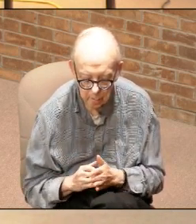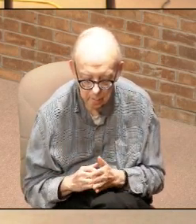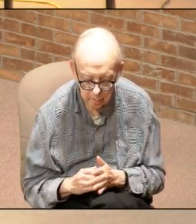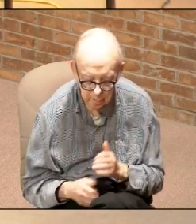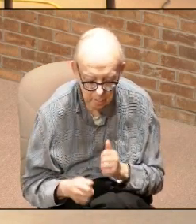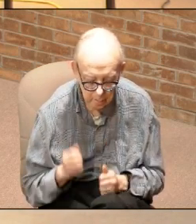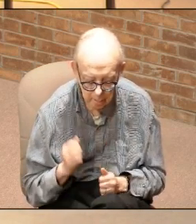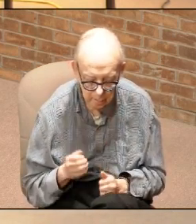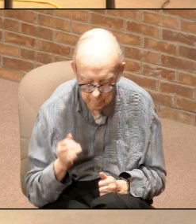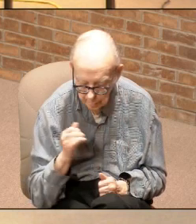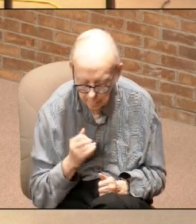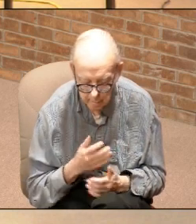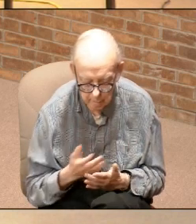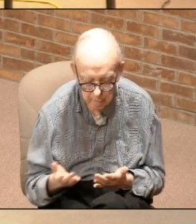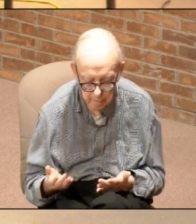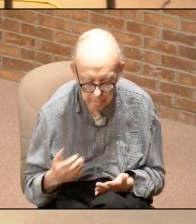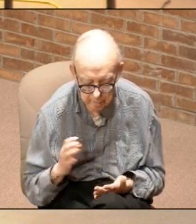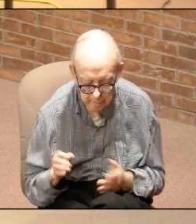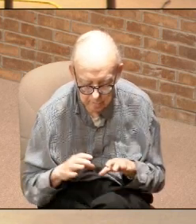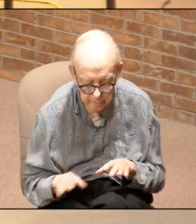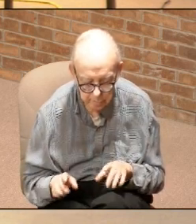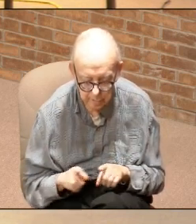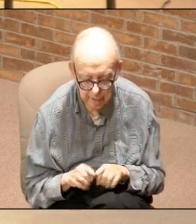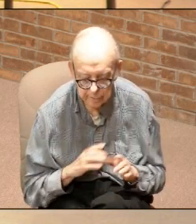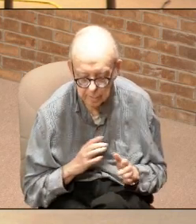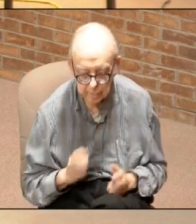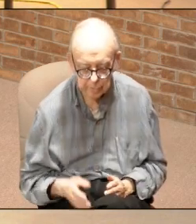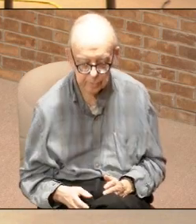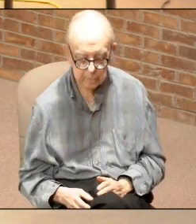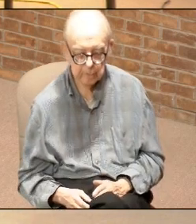the most foolish thing that you can ever do as a christian